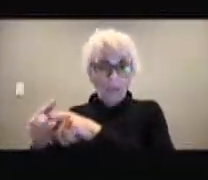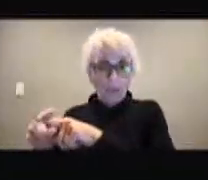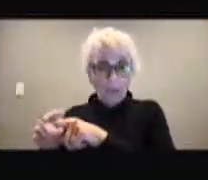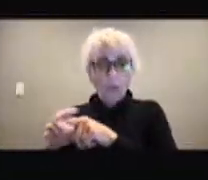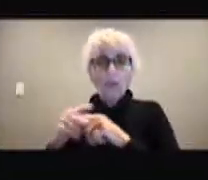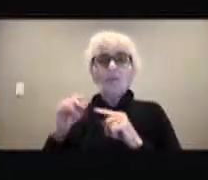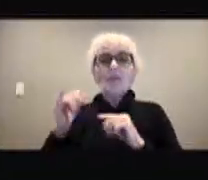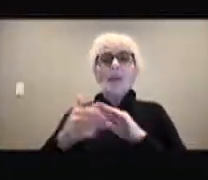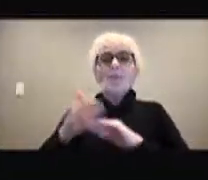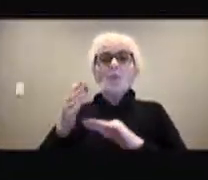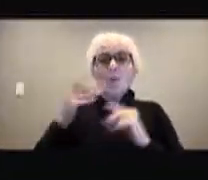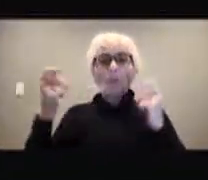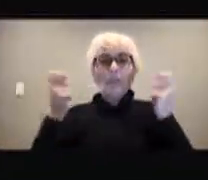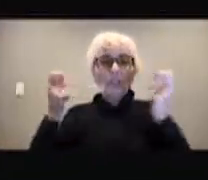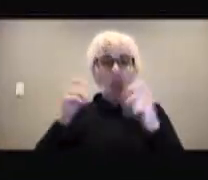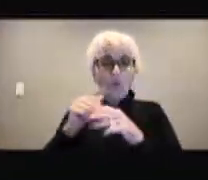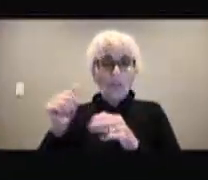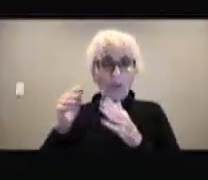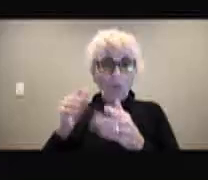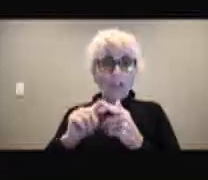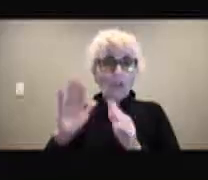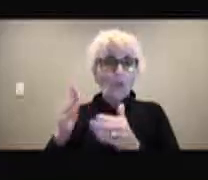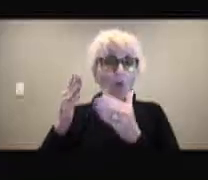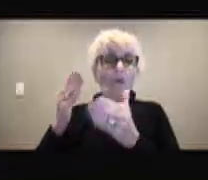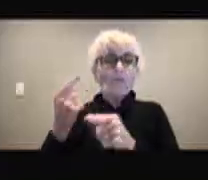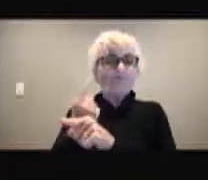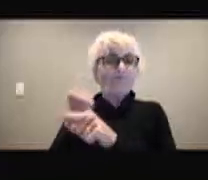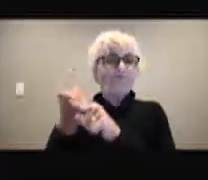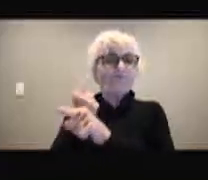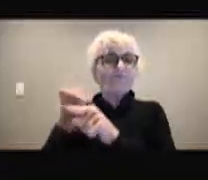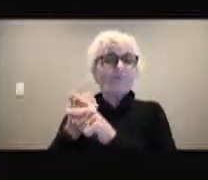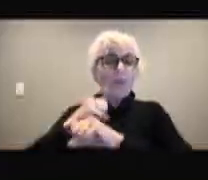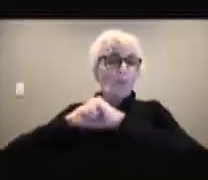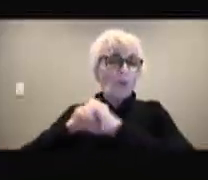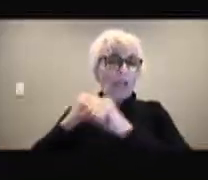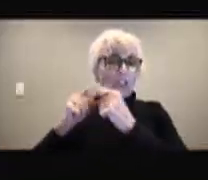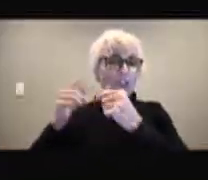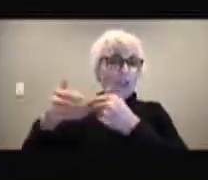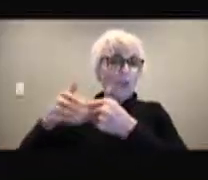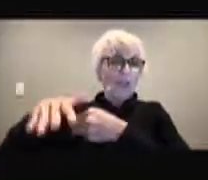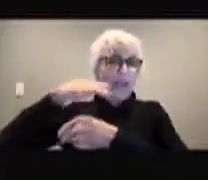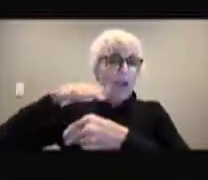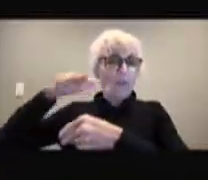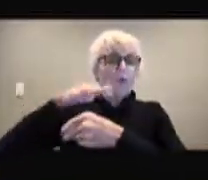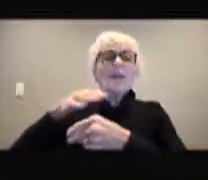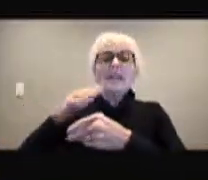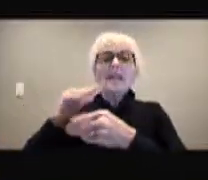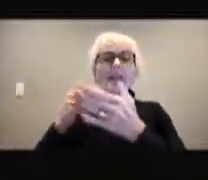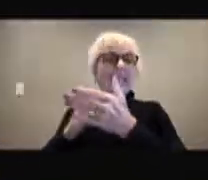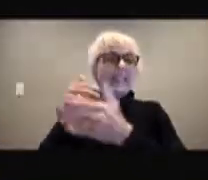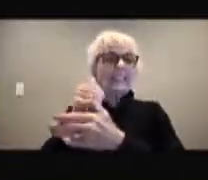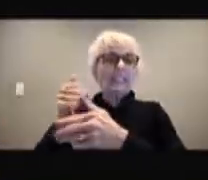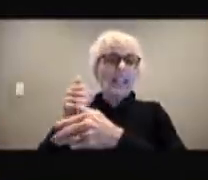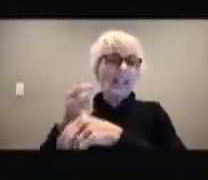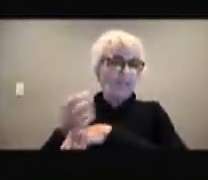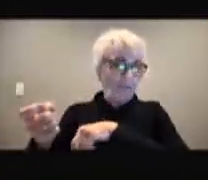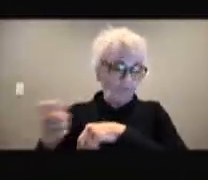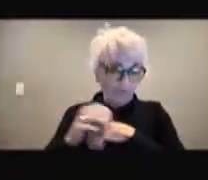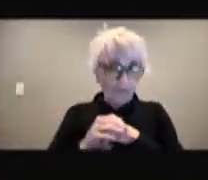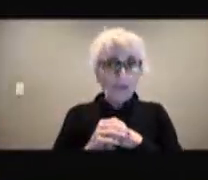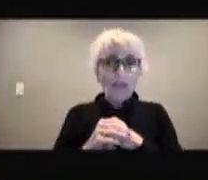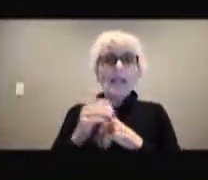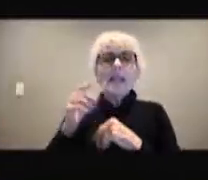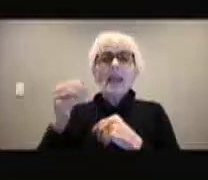be controlled in a manner as to offer reasonable protection to the neighborhood against possible detrimental impacts, taking into